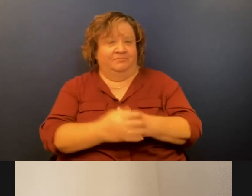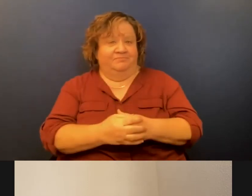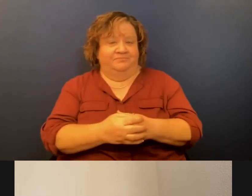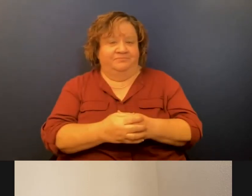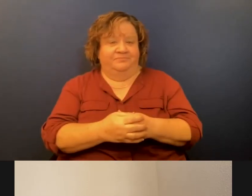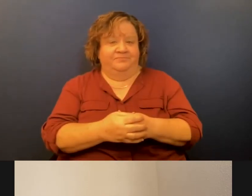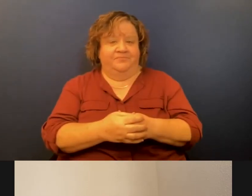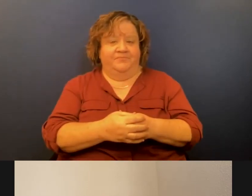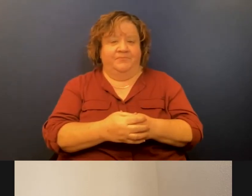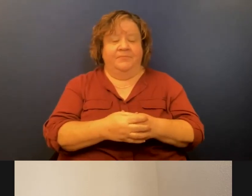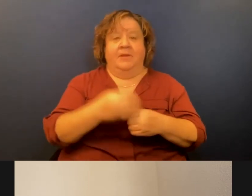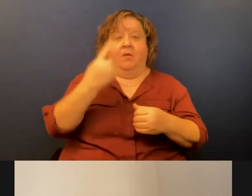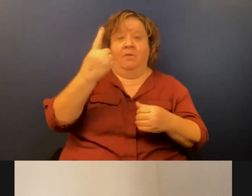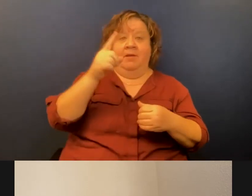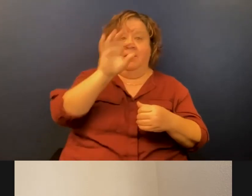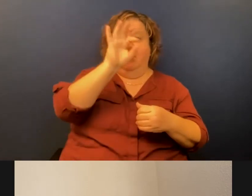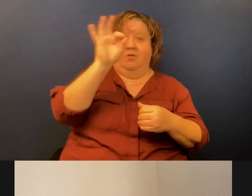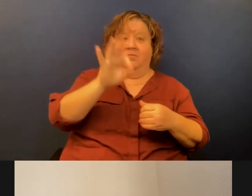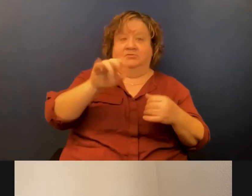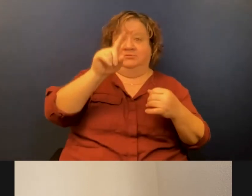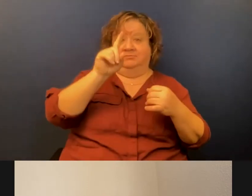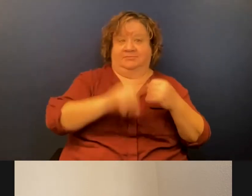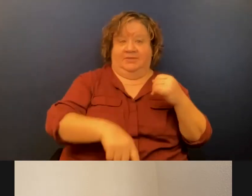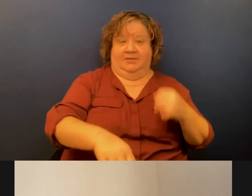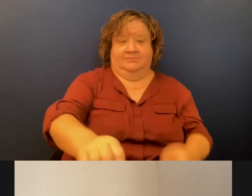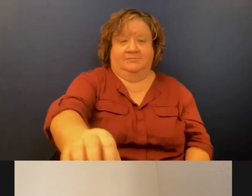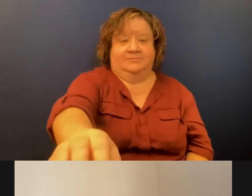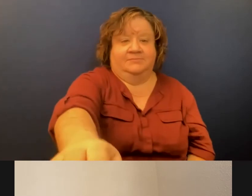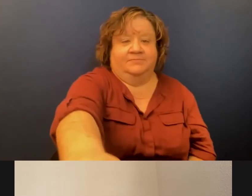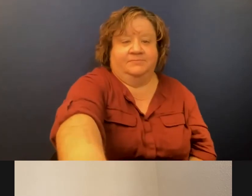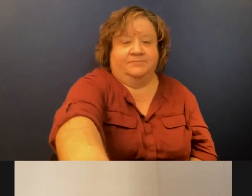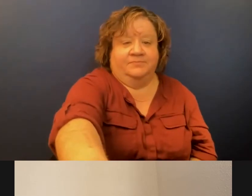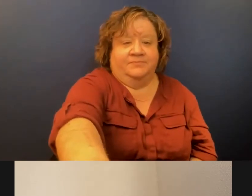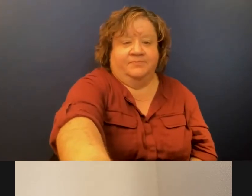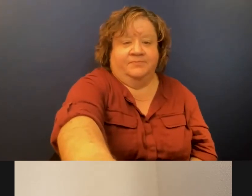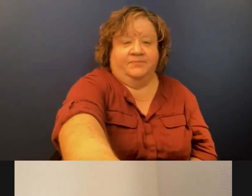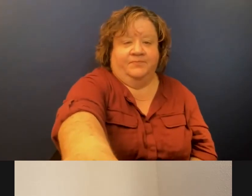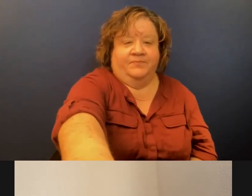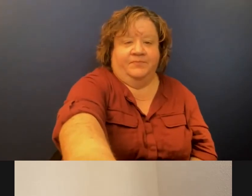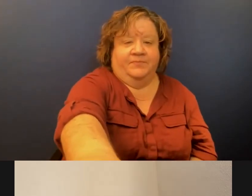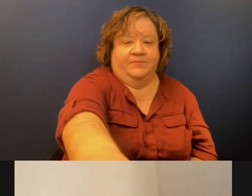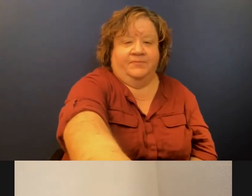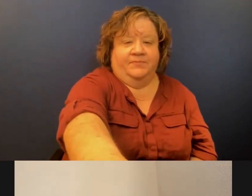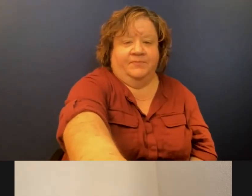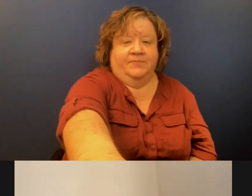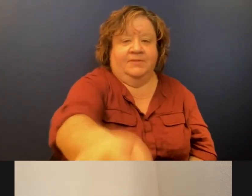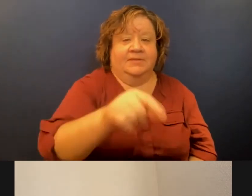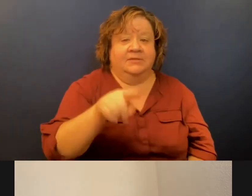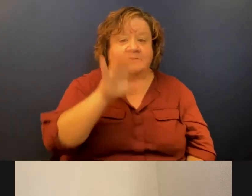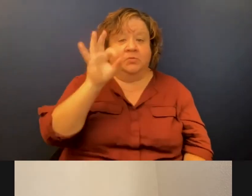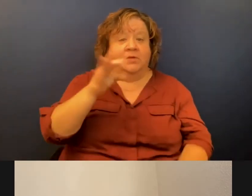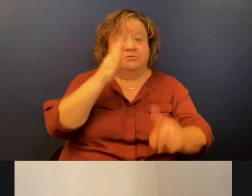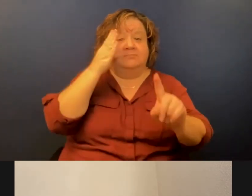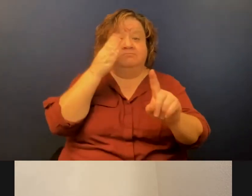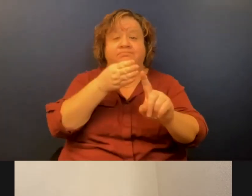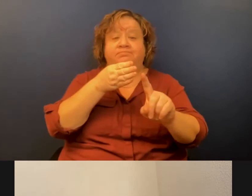Gabriel, as well as for you, Nefertiti. What can you tell us, or can you say